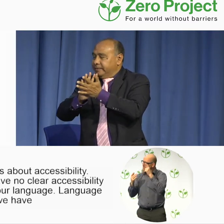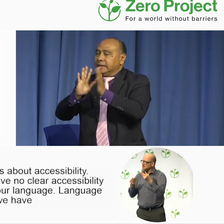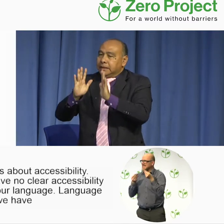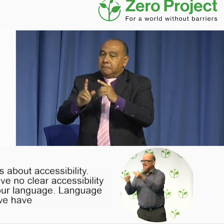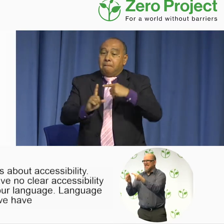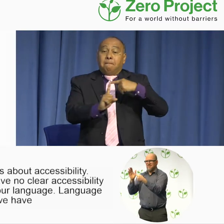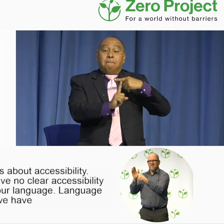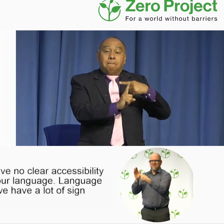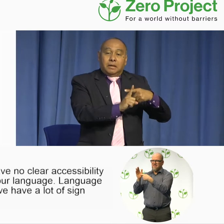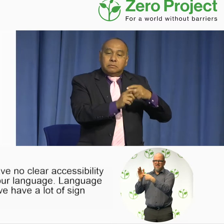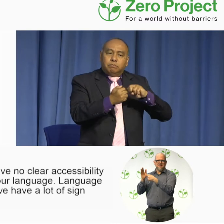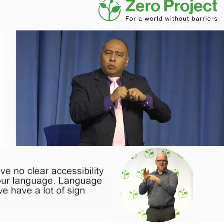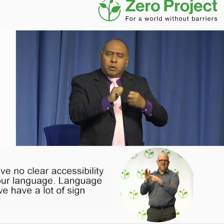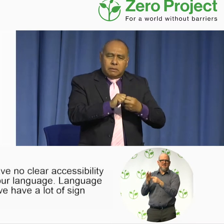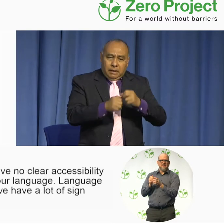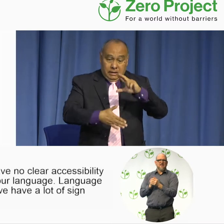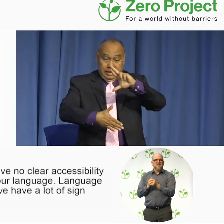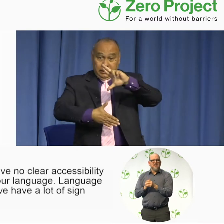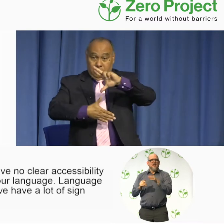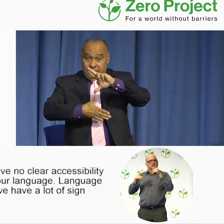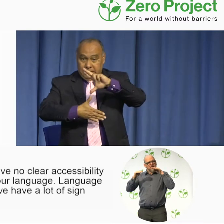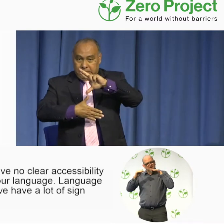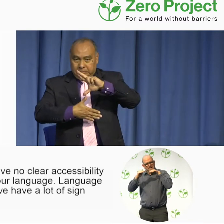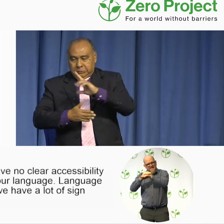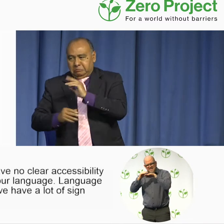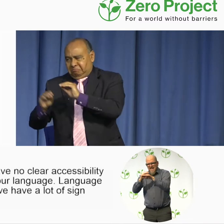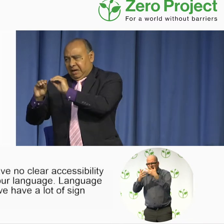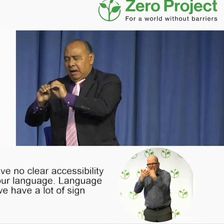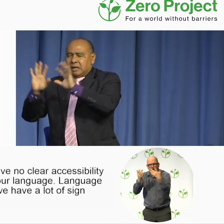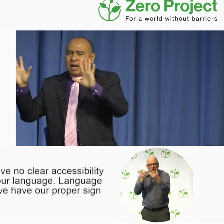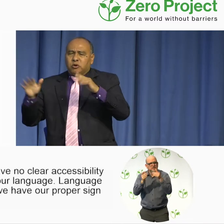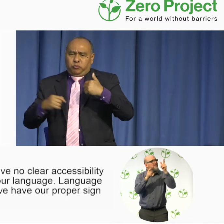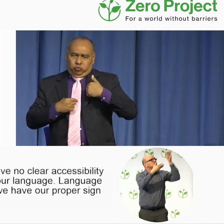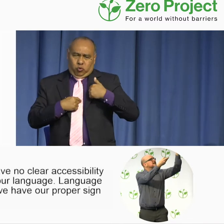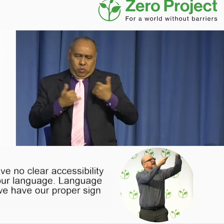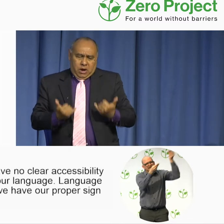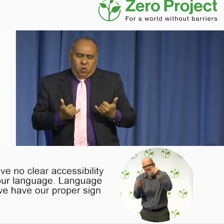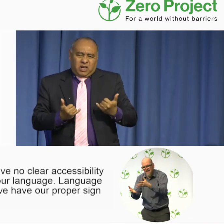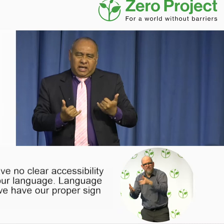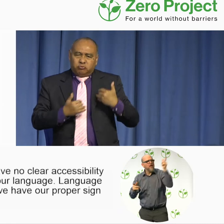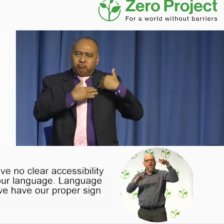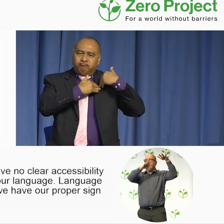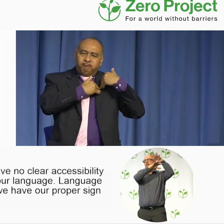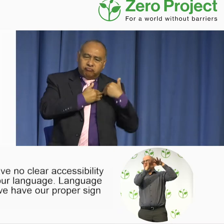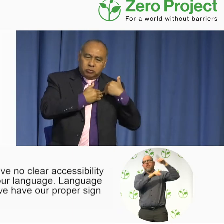we have our proper sign language. And more in Latin America,